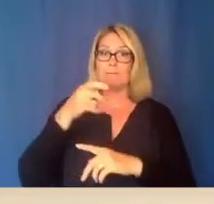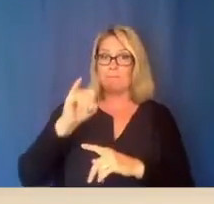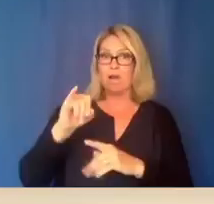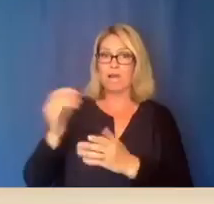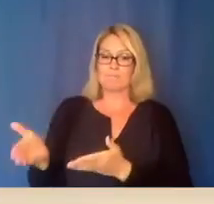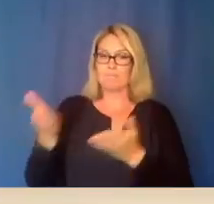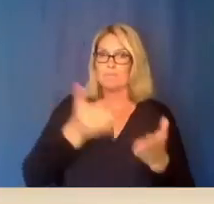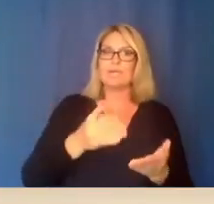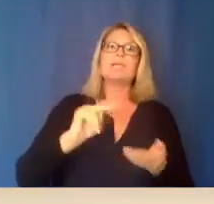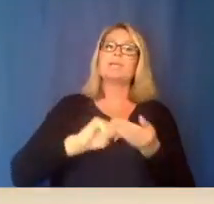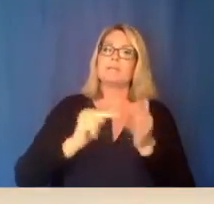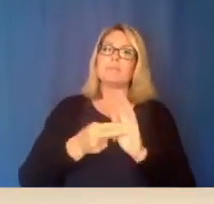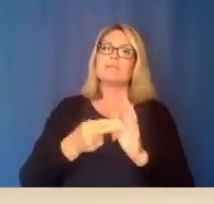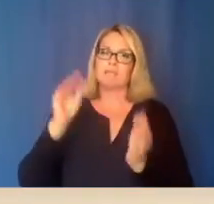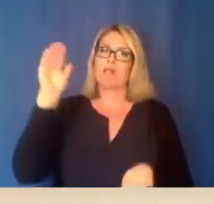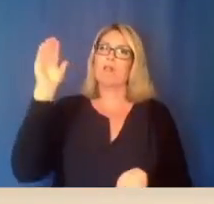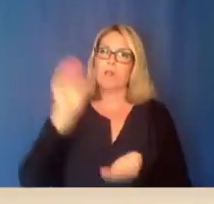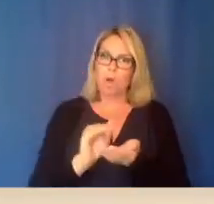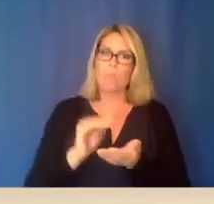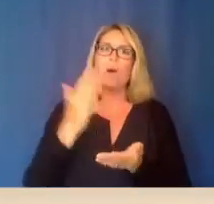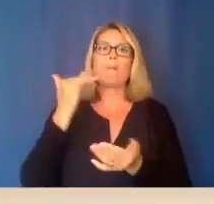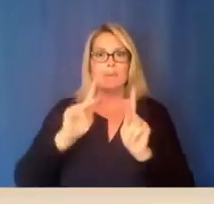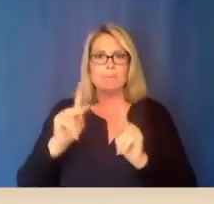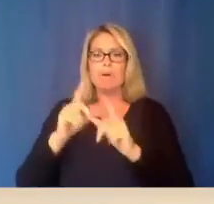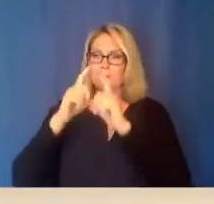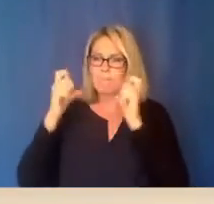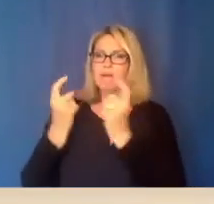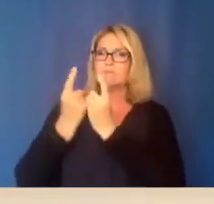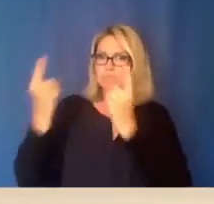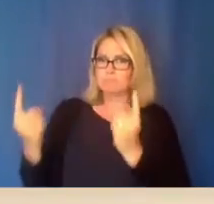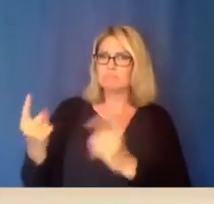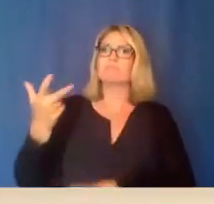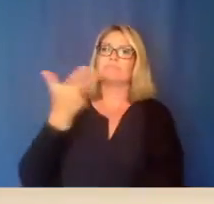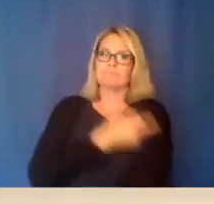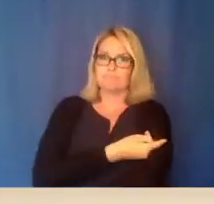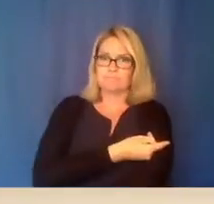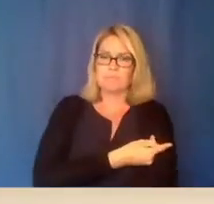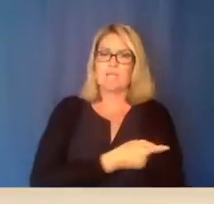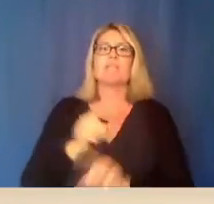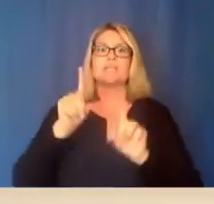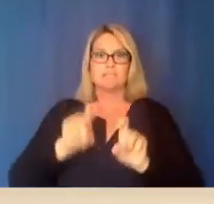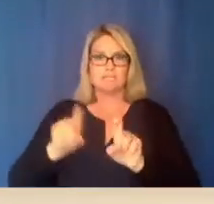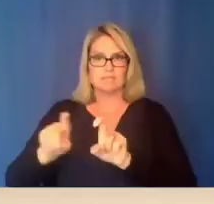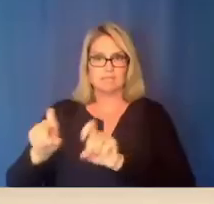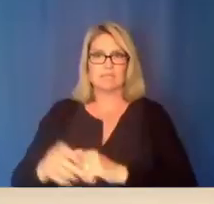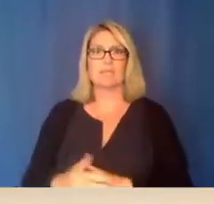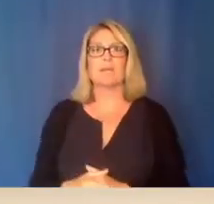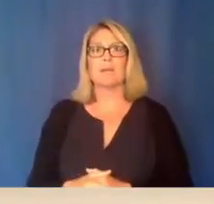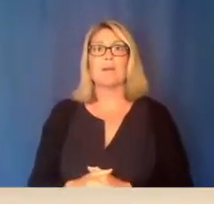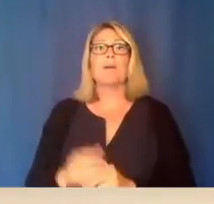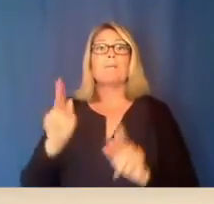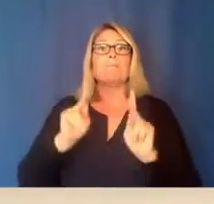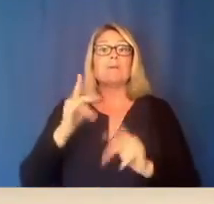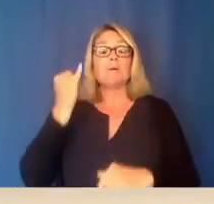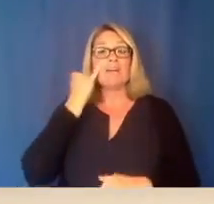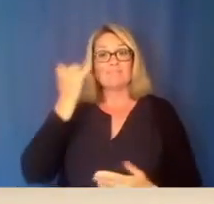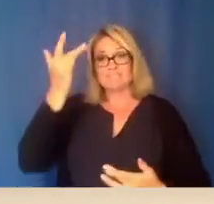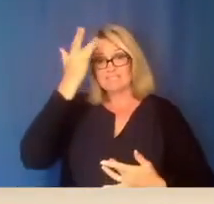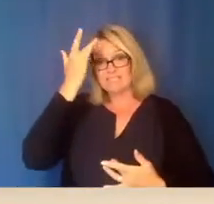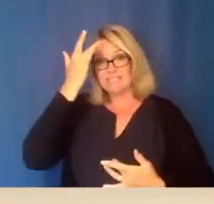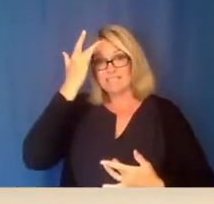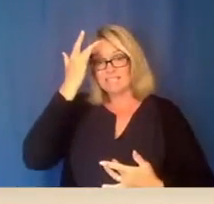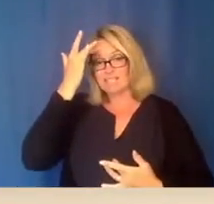is low. Regarding our lab-based testing resources, for individuals with symptoms, we continue to have